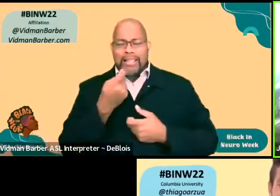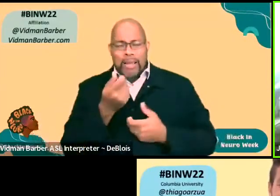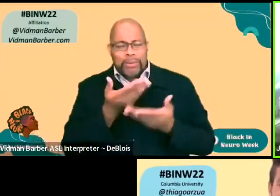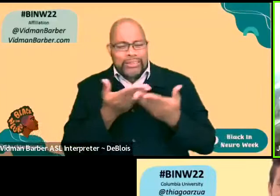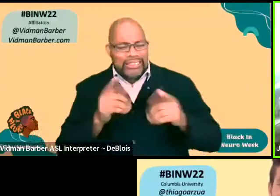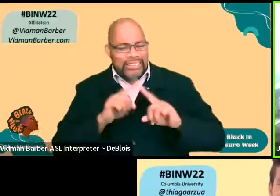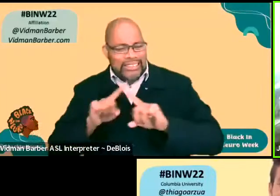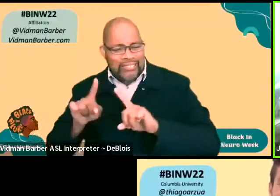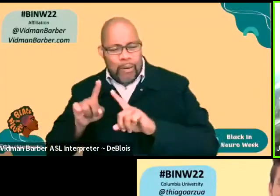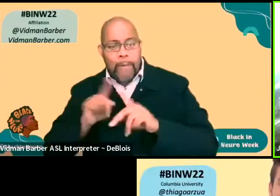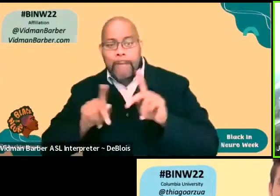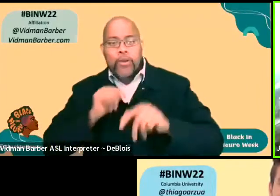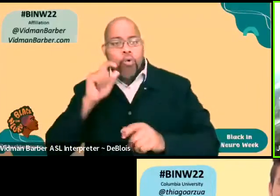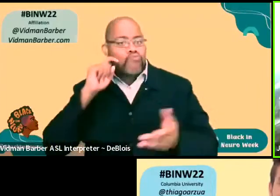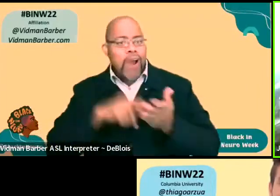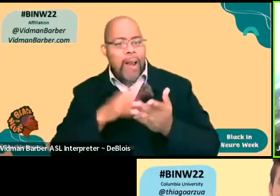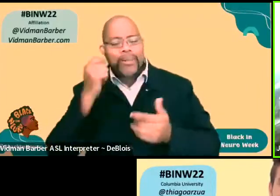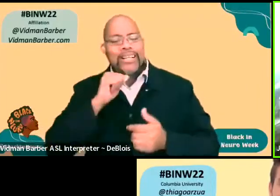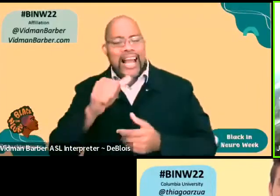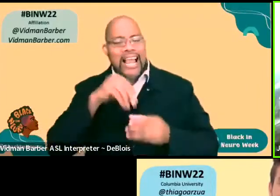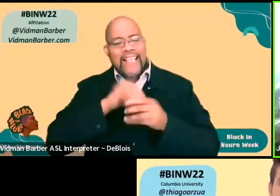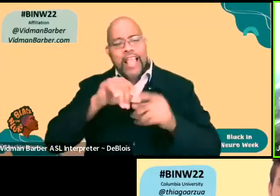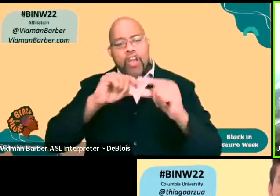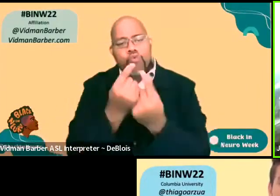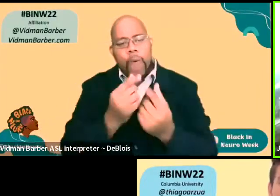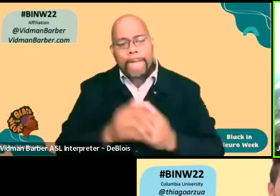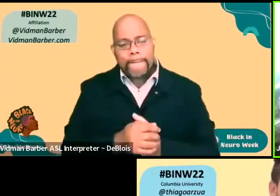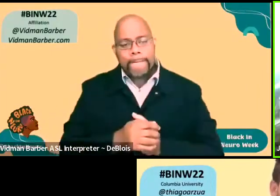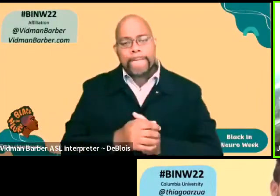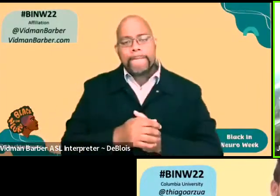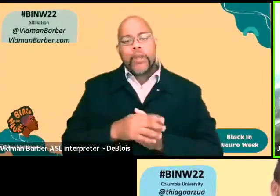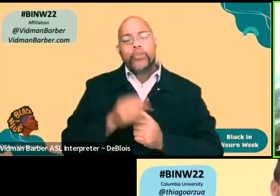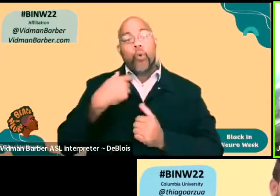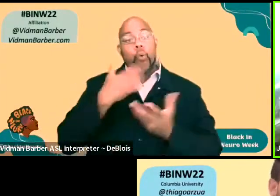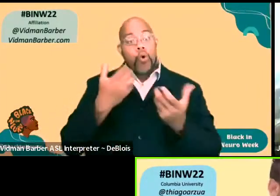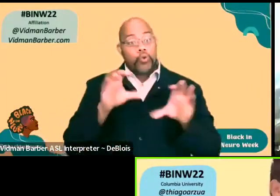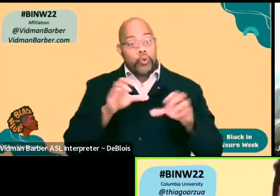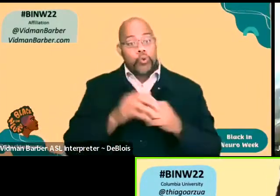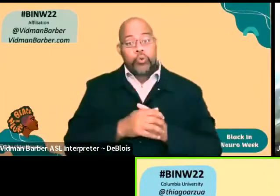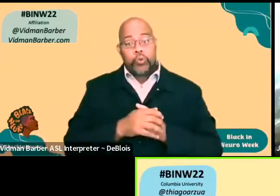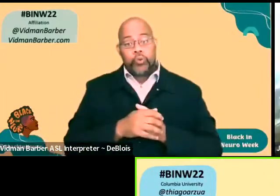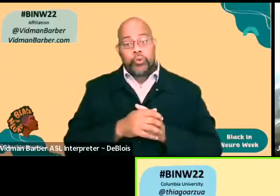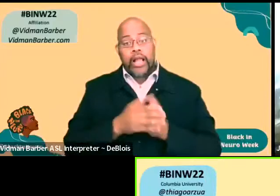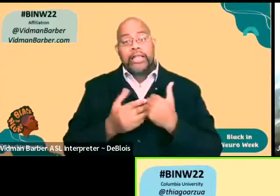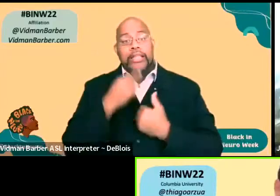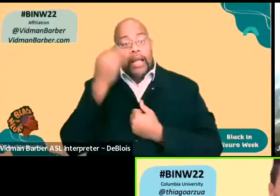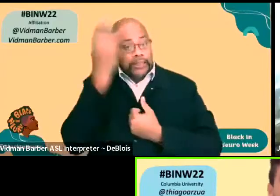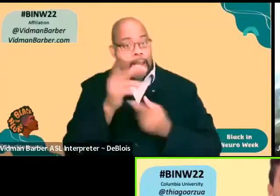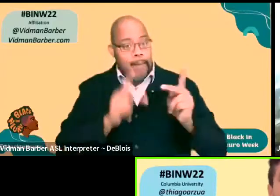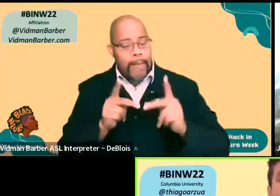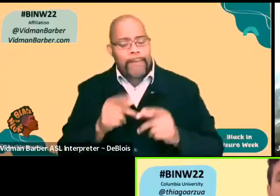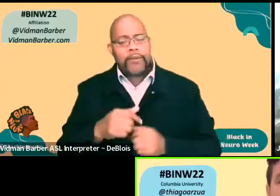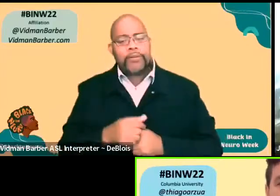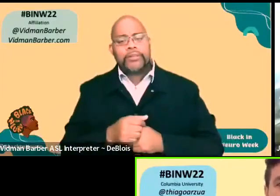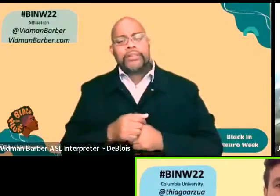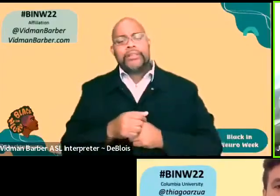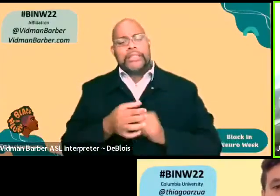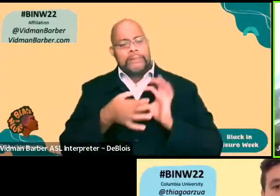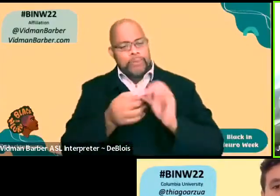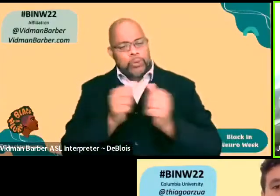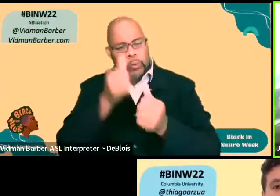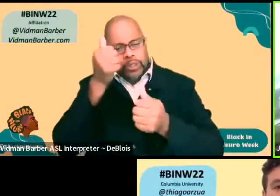but people don't recognize them because they're not in that group. And so what I like to do is just tell people, or like tap into